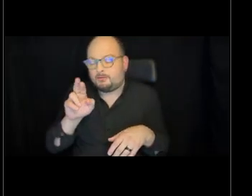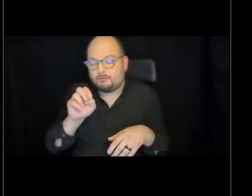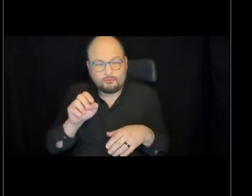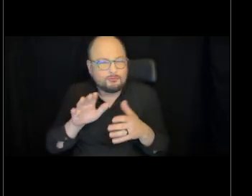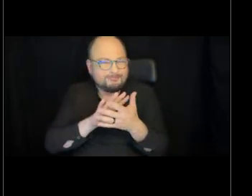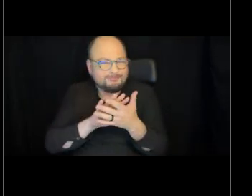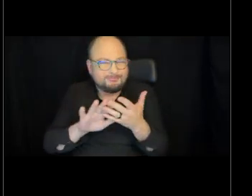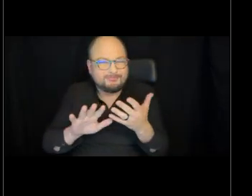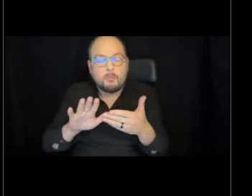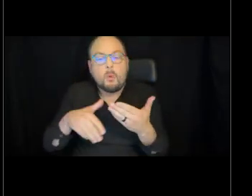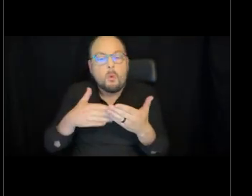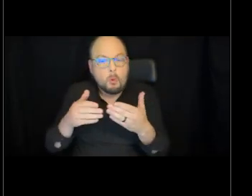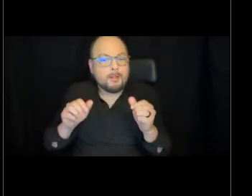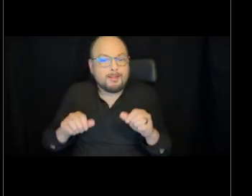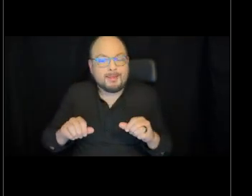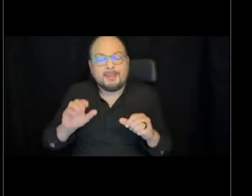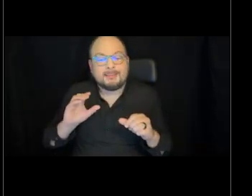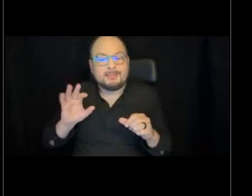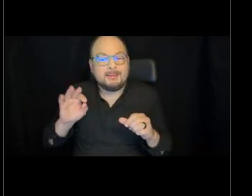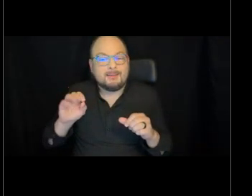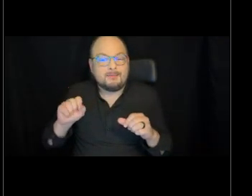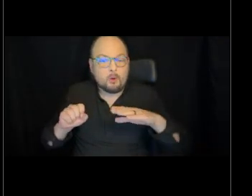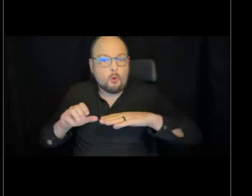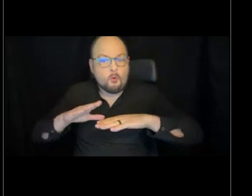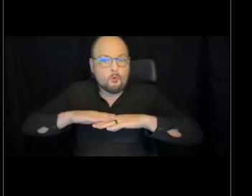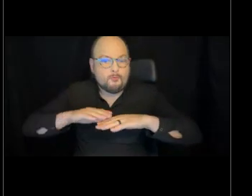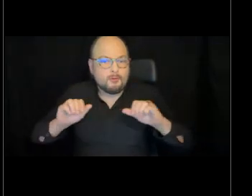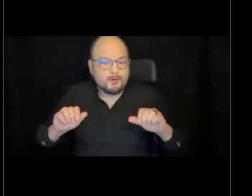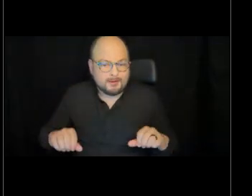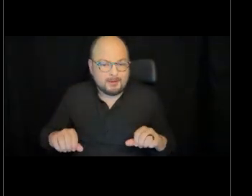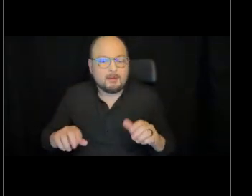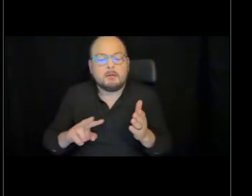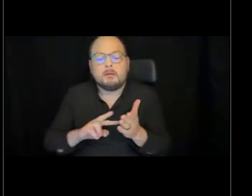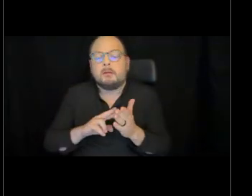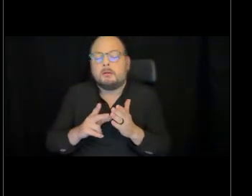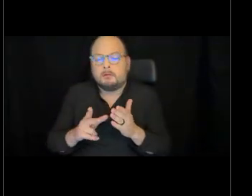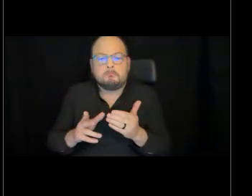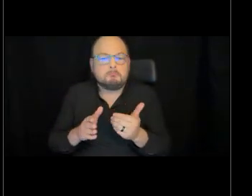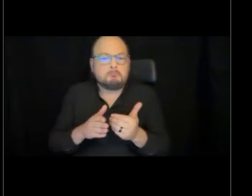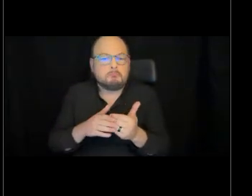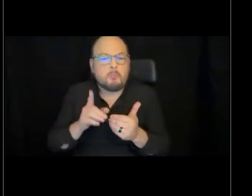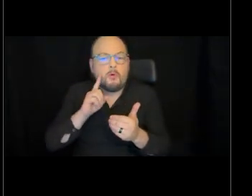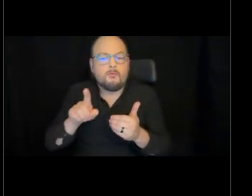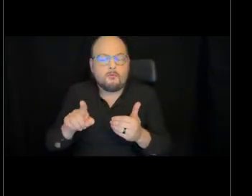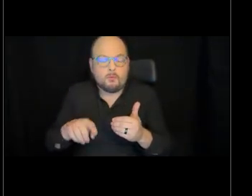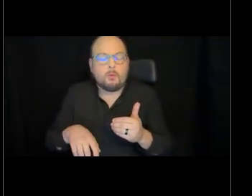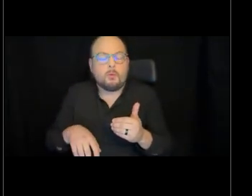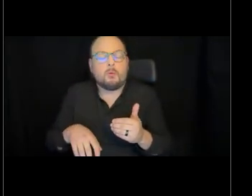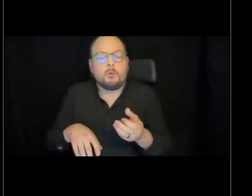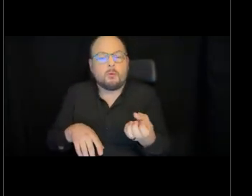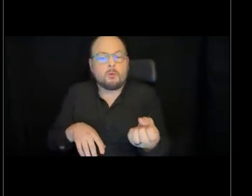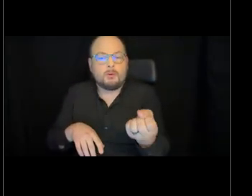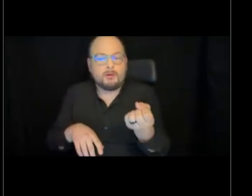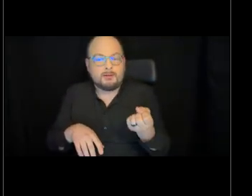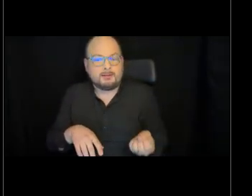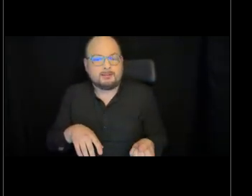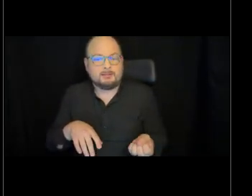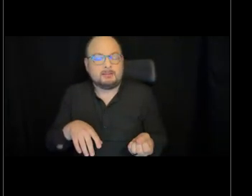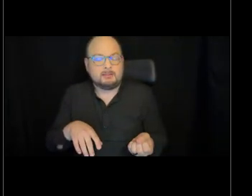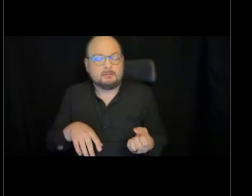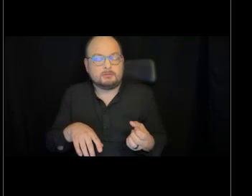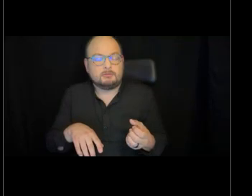space at the sink can serve as the clear floor space for a forward approach to dishwasher racks when